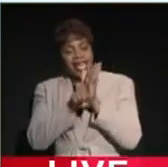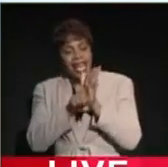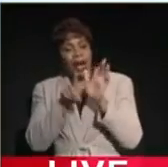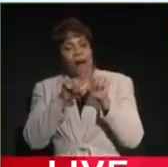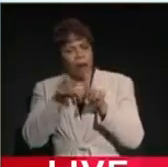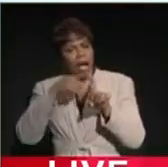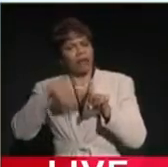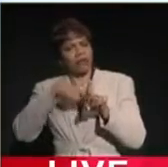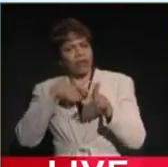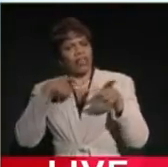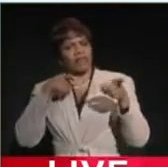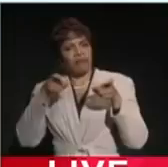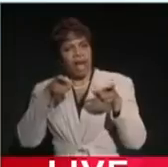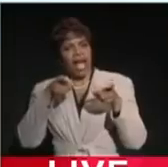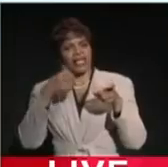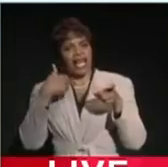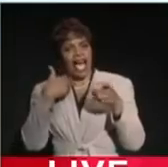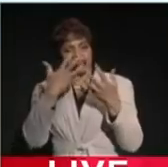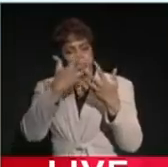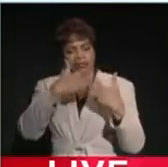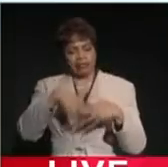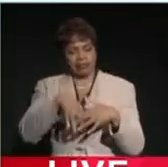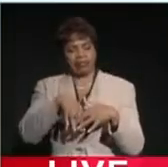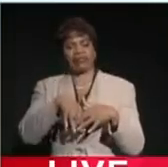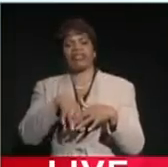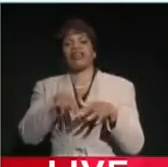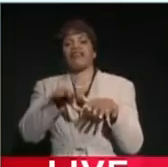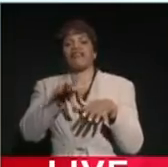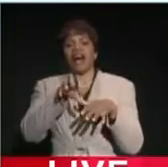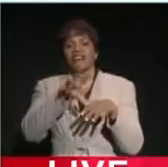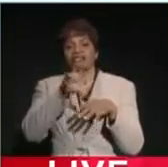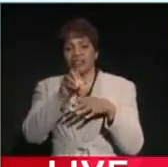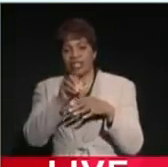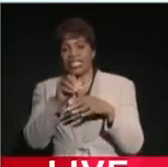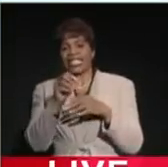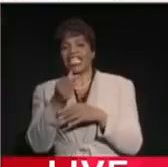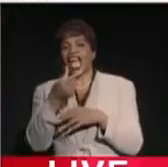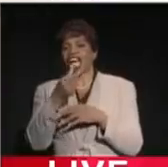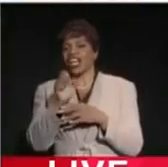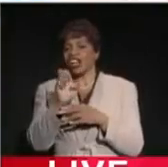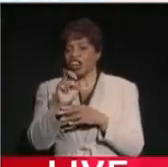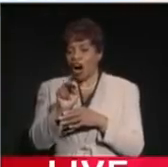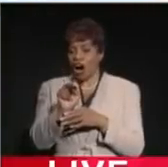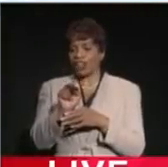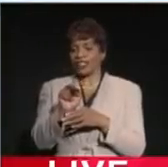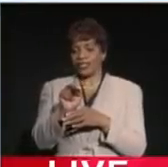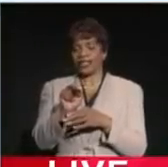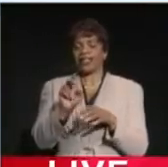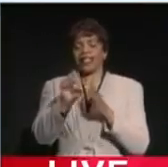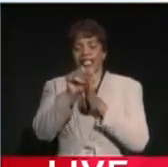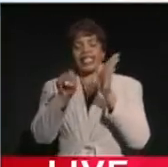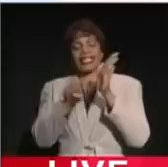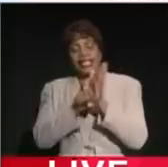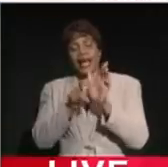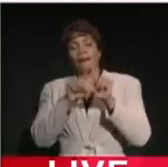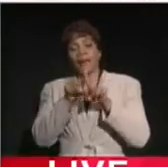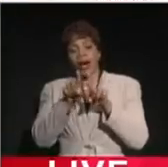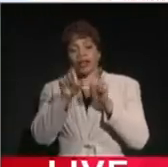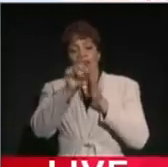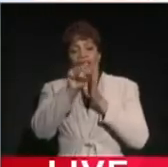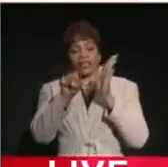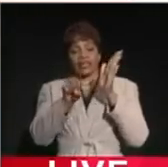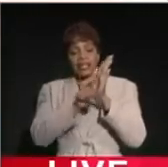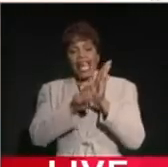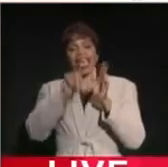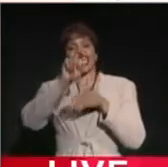we've managed to fit 565 municipalities in the Garden State. But even then, Given that state tax dollars go